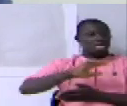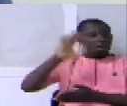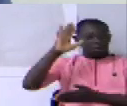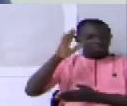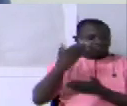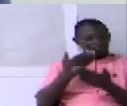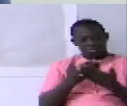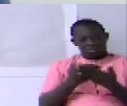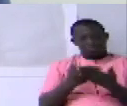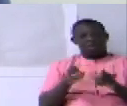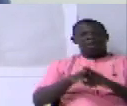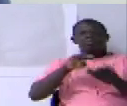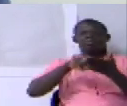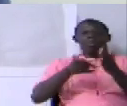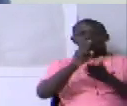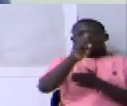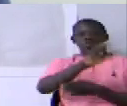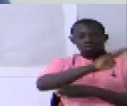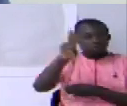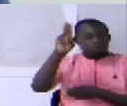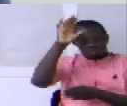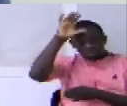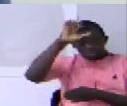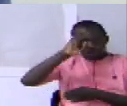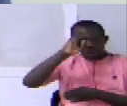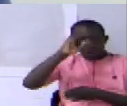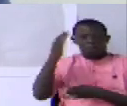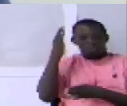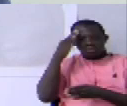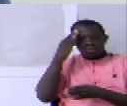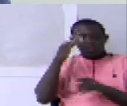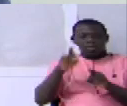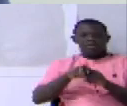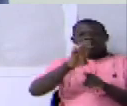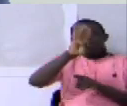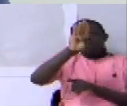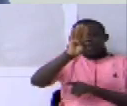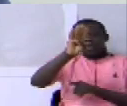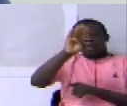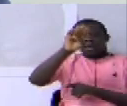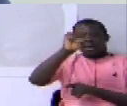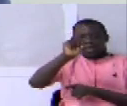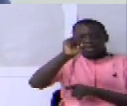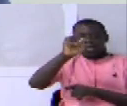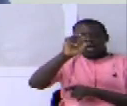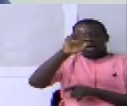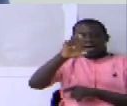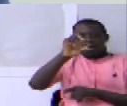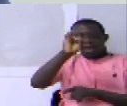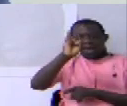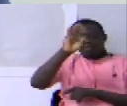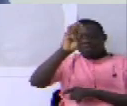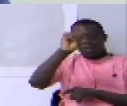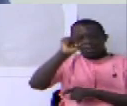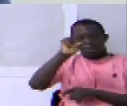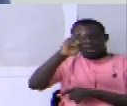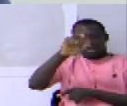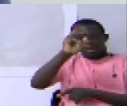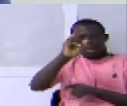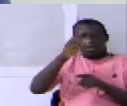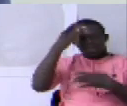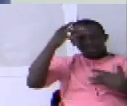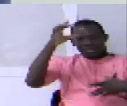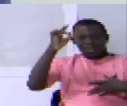So you do not know that berry is caused by the food at Mile 2 prison?